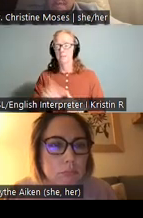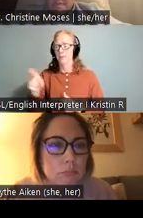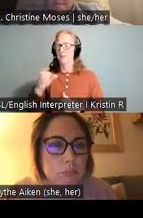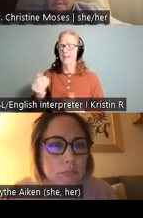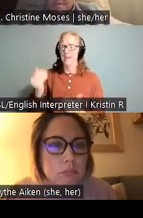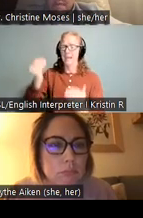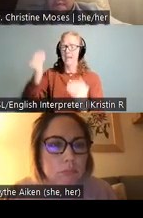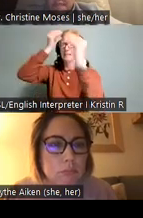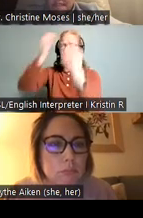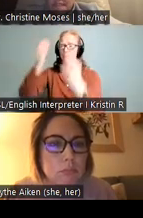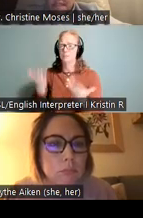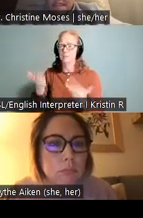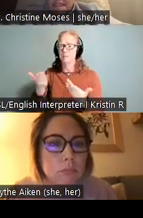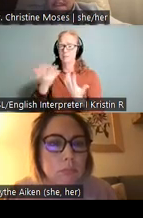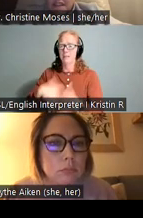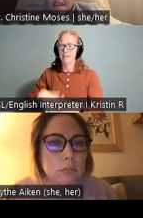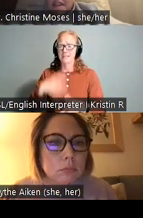maybe it makes sense.